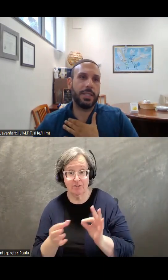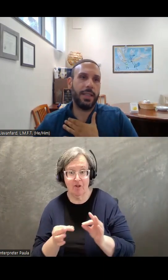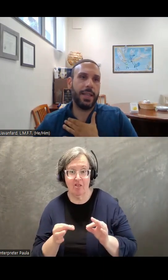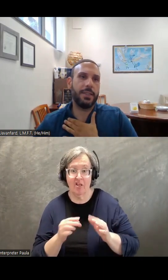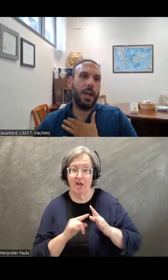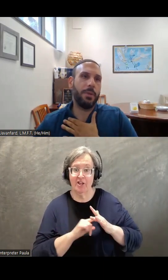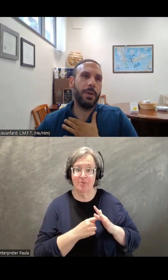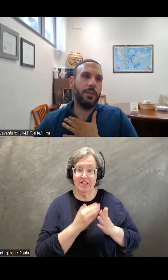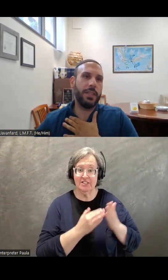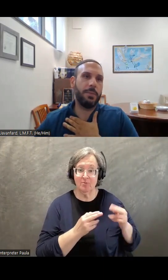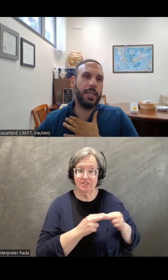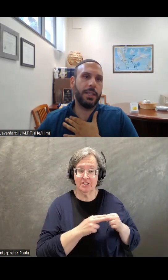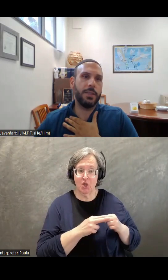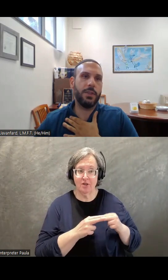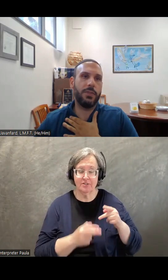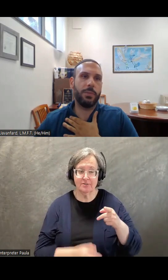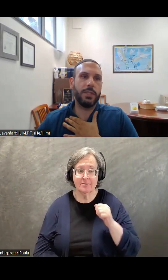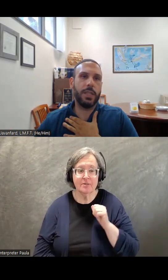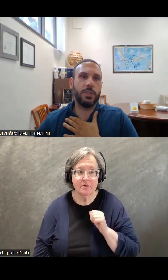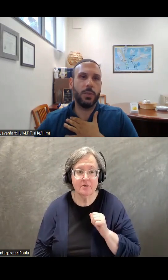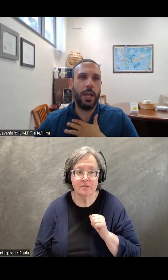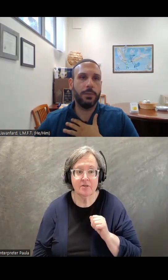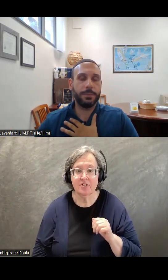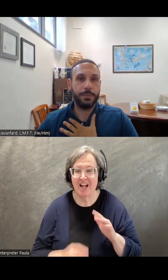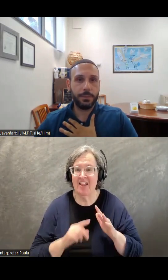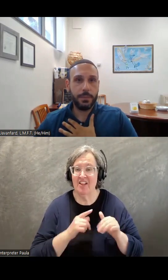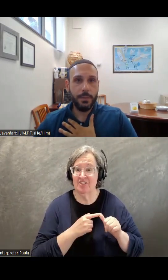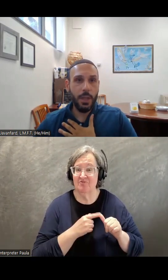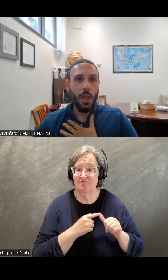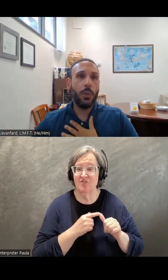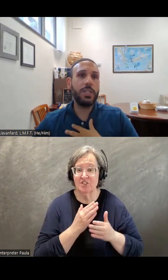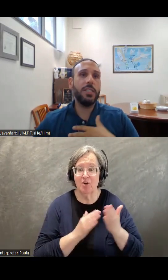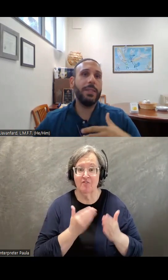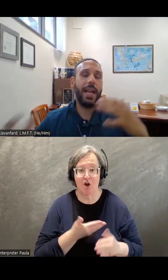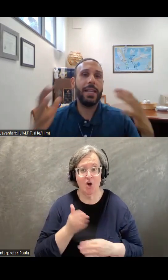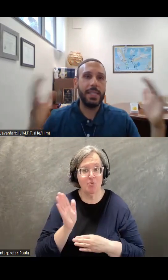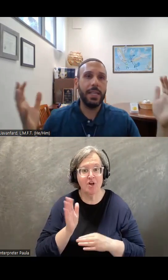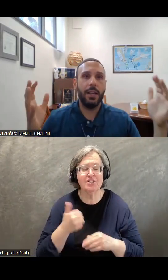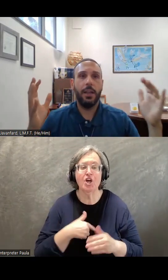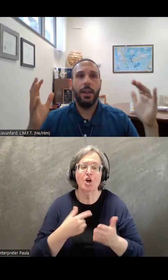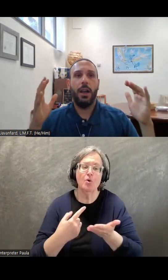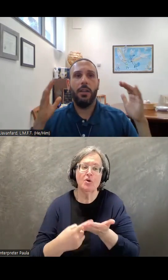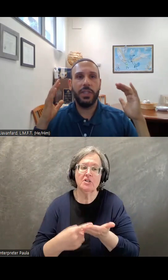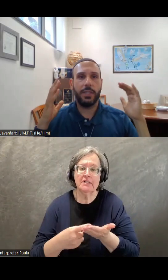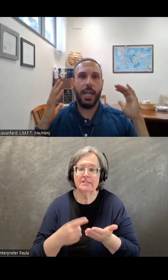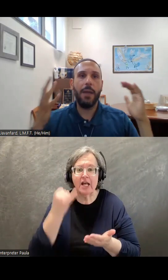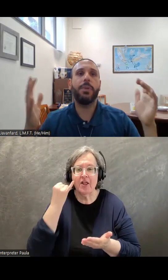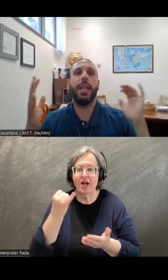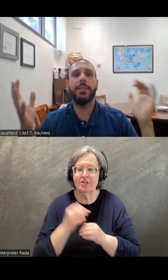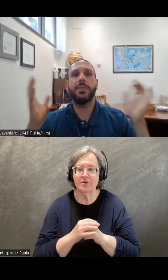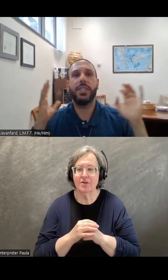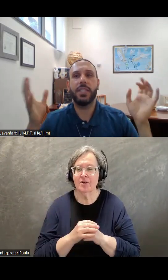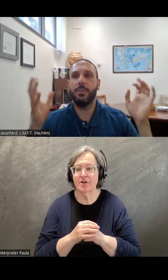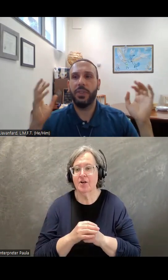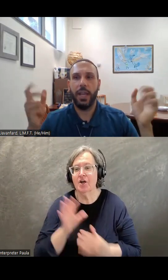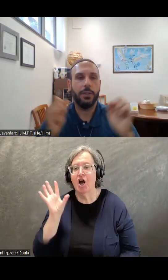on some of the slides up above at the beginning of the presentation as well. We talked about the idea of this